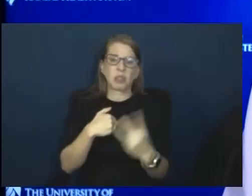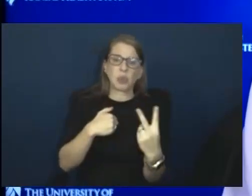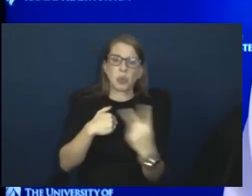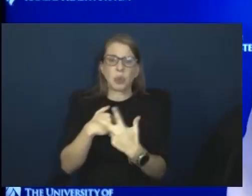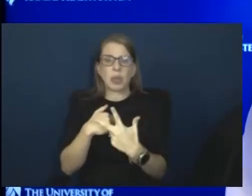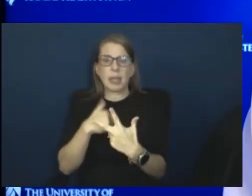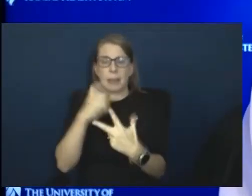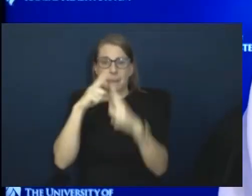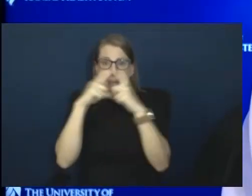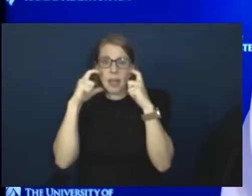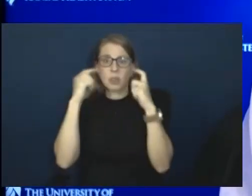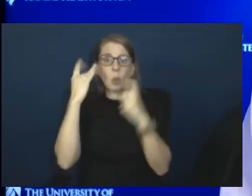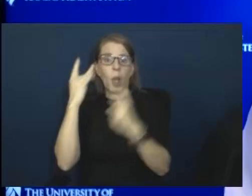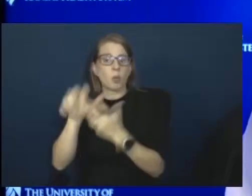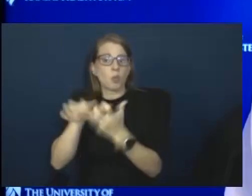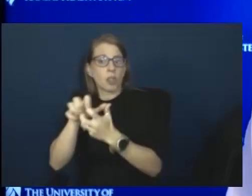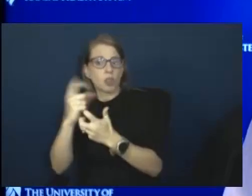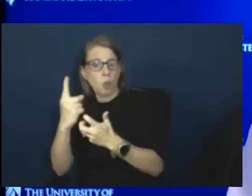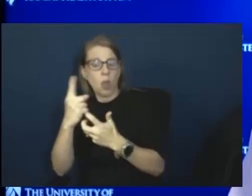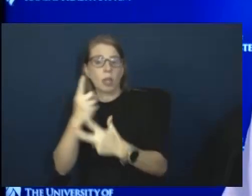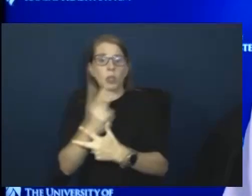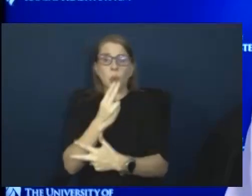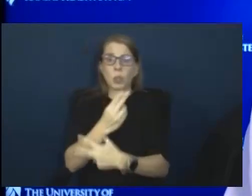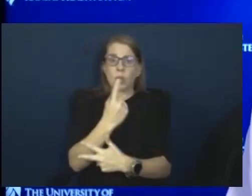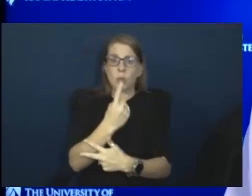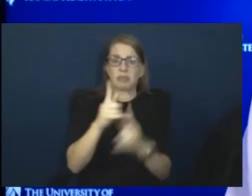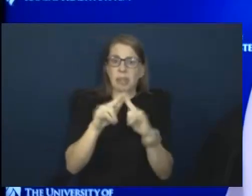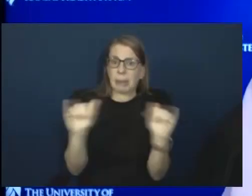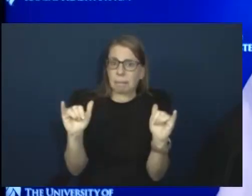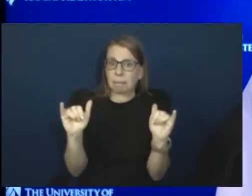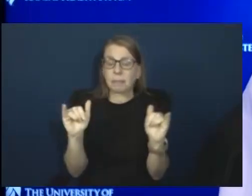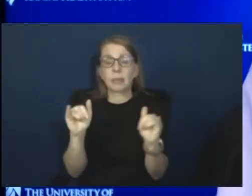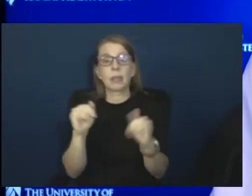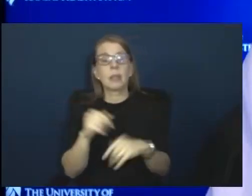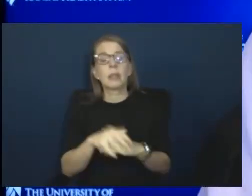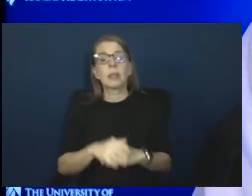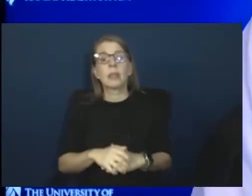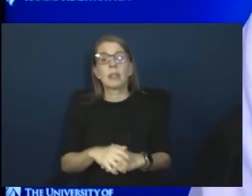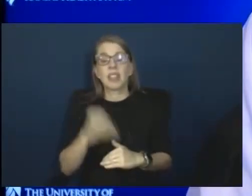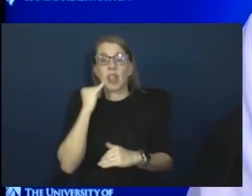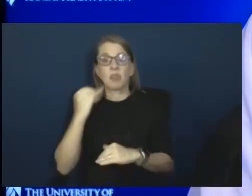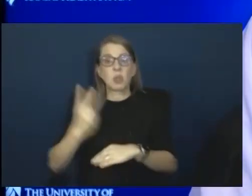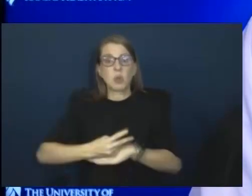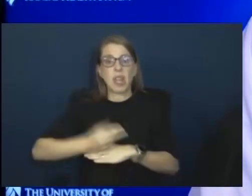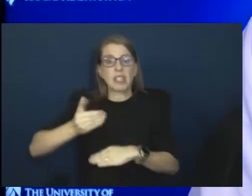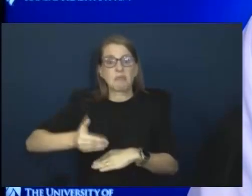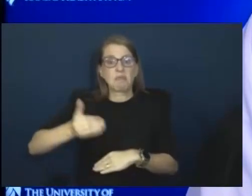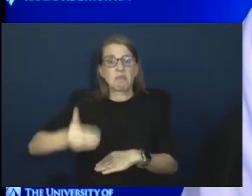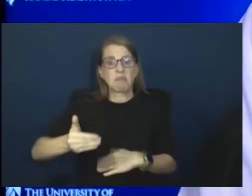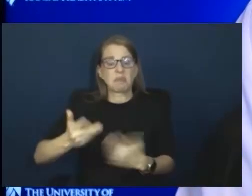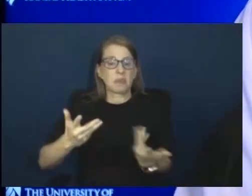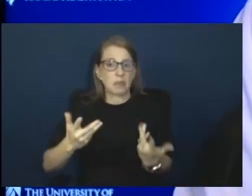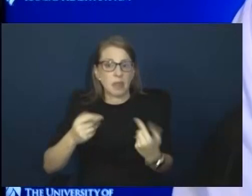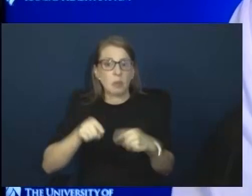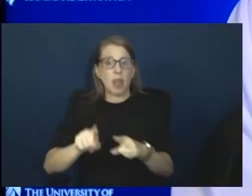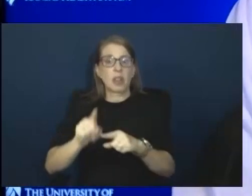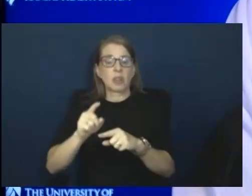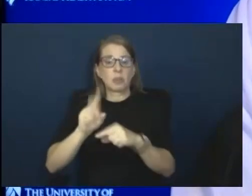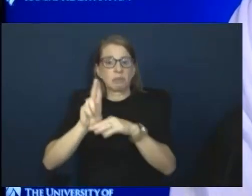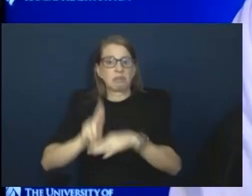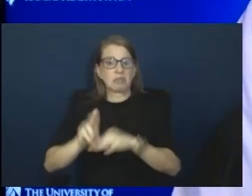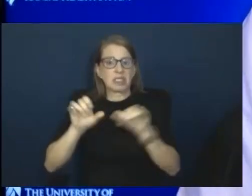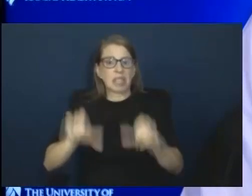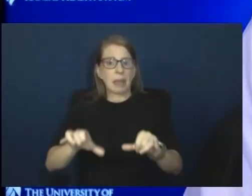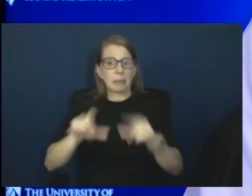be washing one and using one at the same time. But if you go 2 days or so while using the same mask, it's not going to